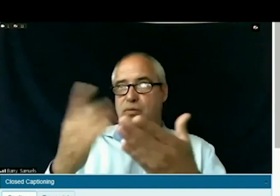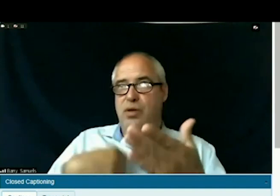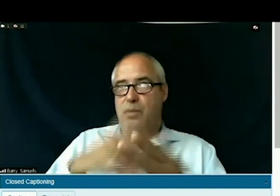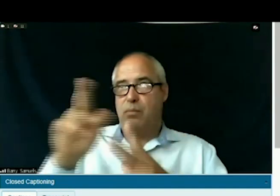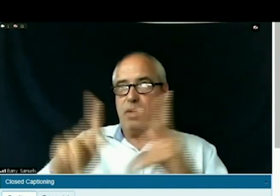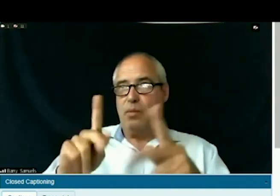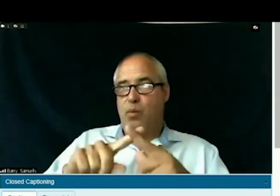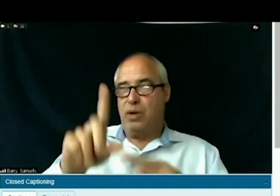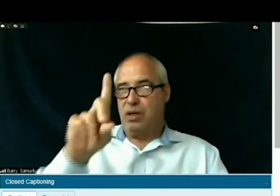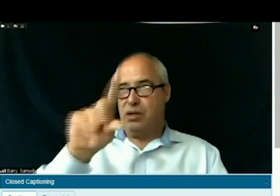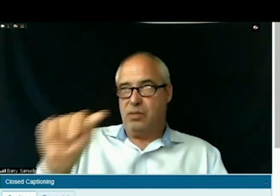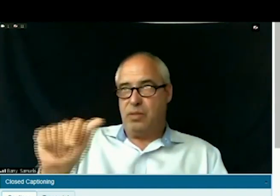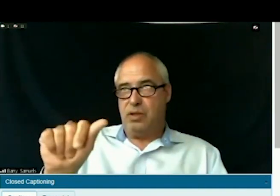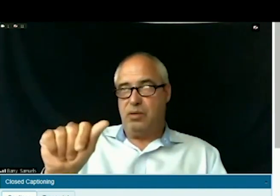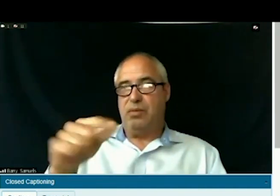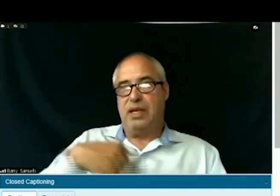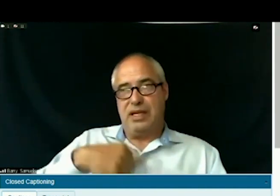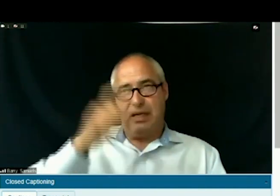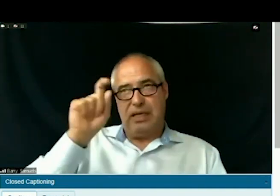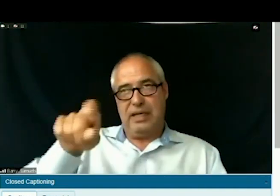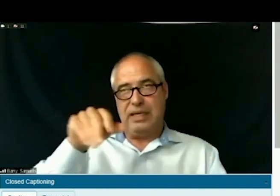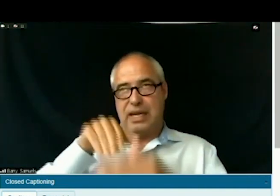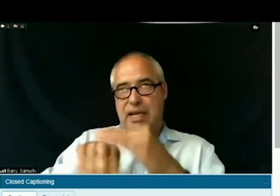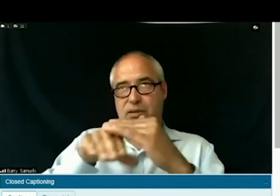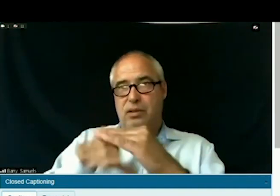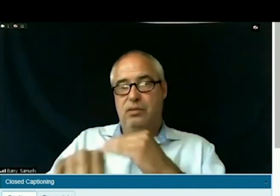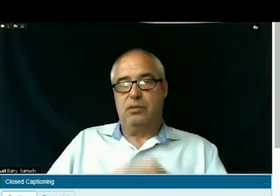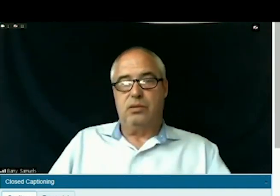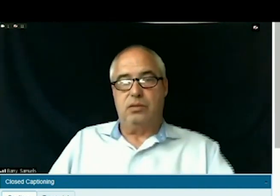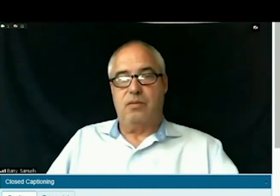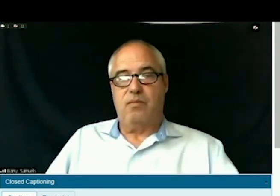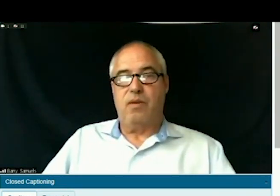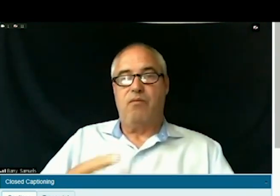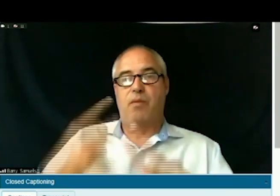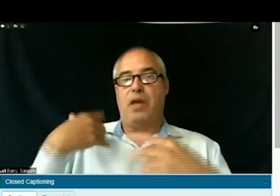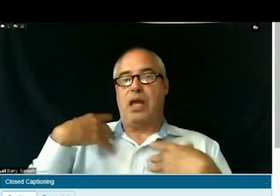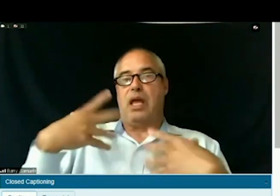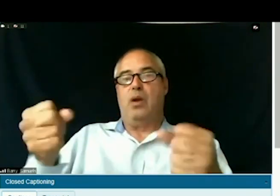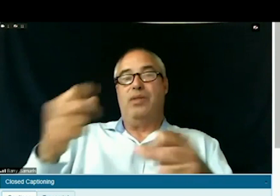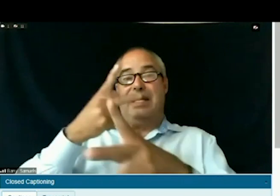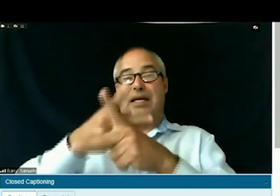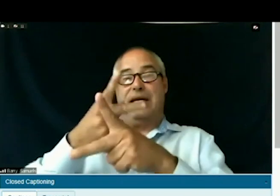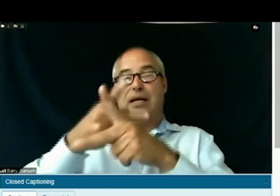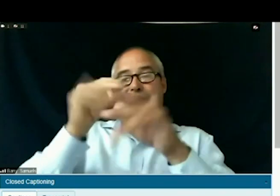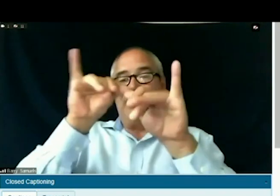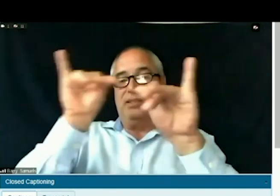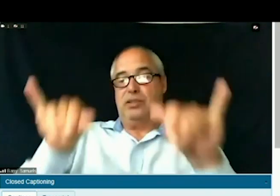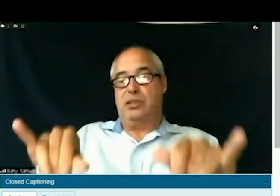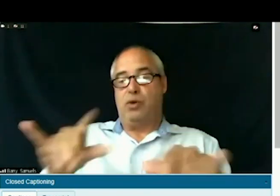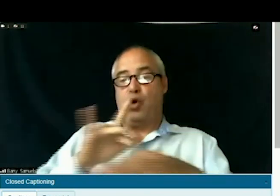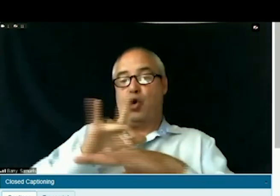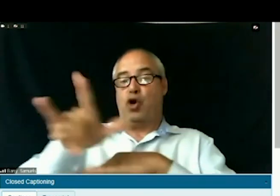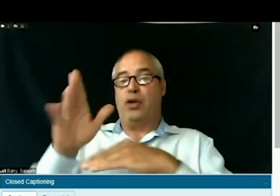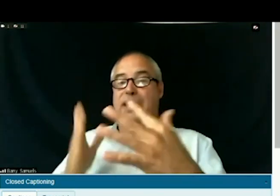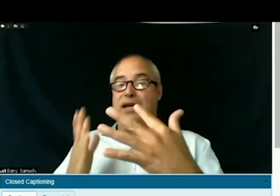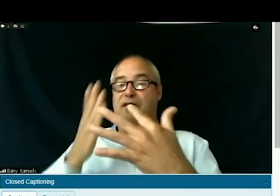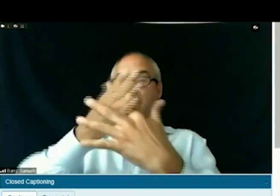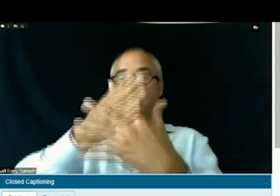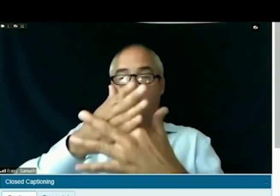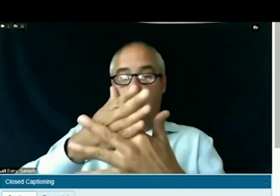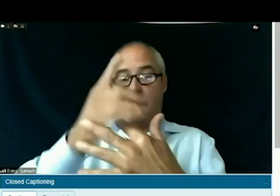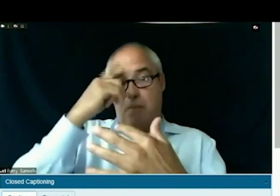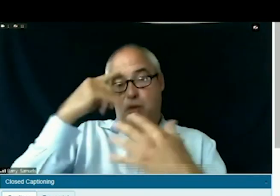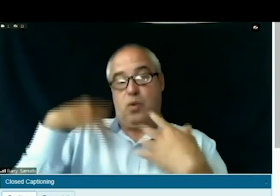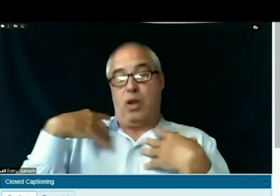developmental, and other disabilities may need to access. And so from the healthcare system to early intervention to mental health care